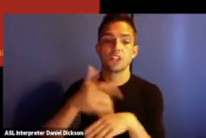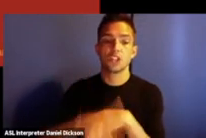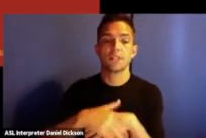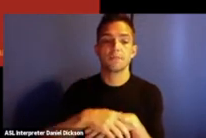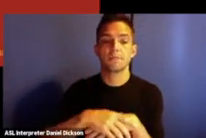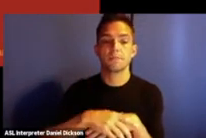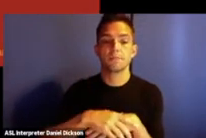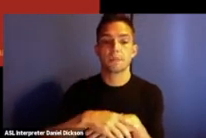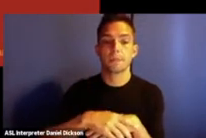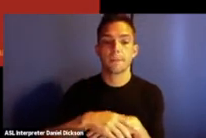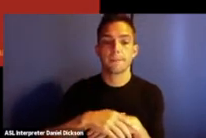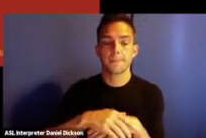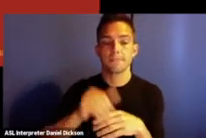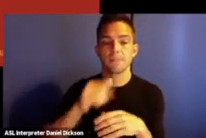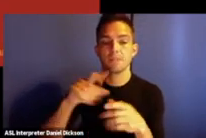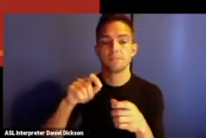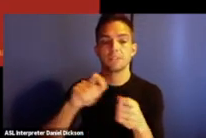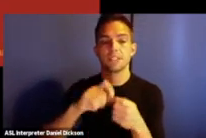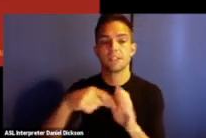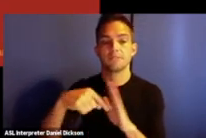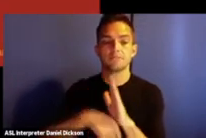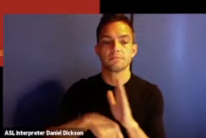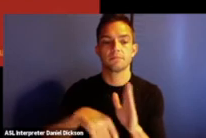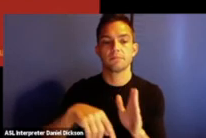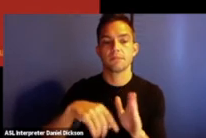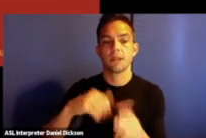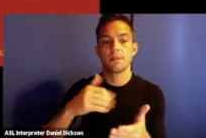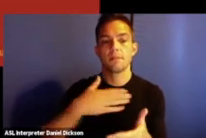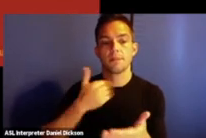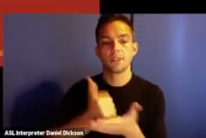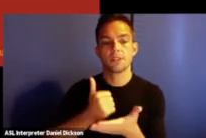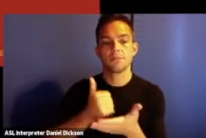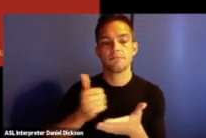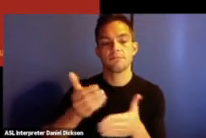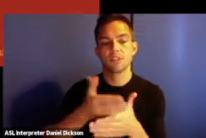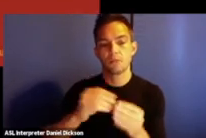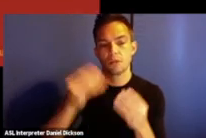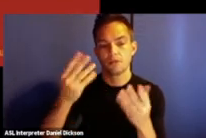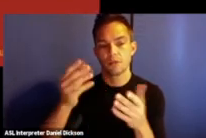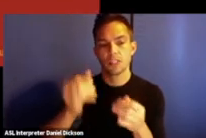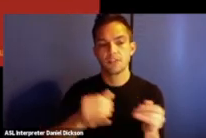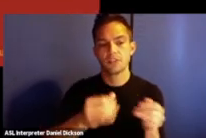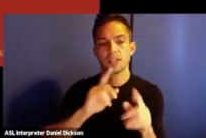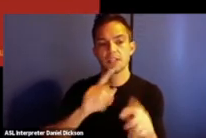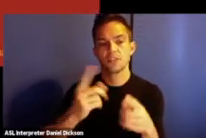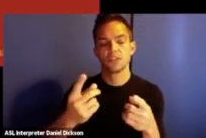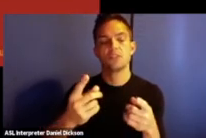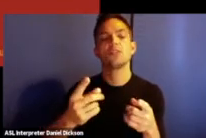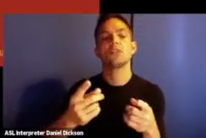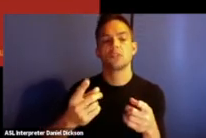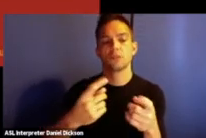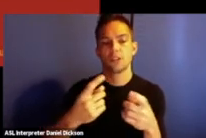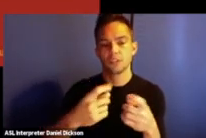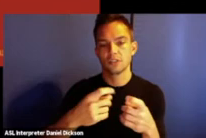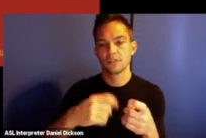not going to go into great detail on each of the studies, but I'm happy to share more information individually or to answer questions around those specifically. So